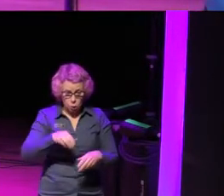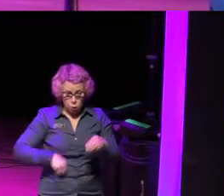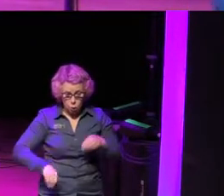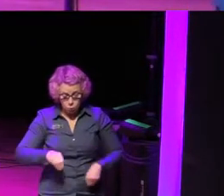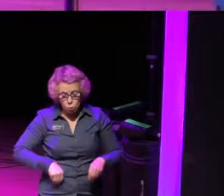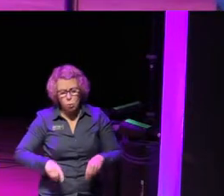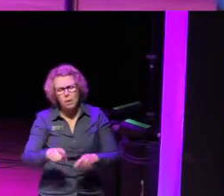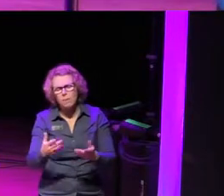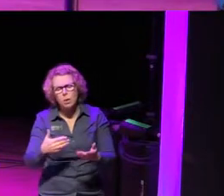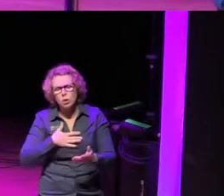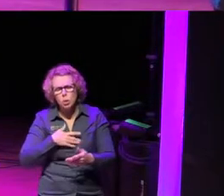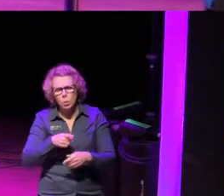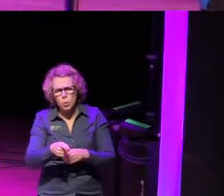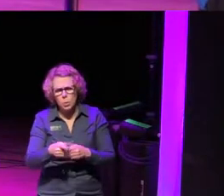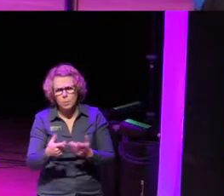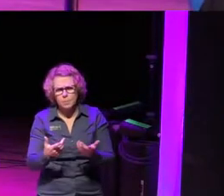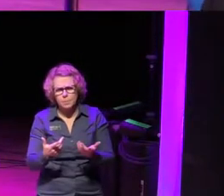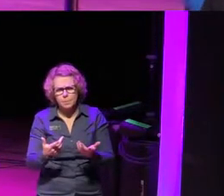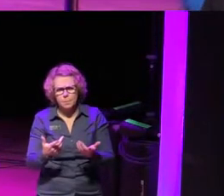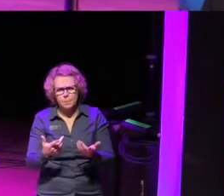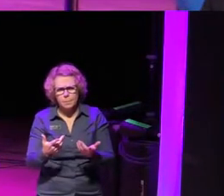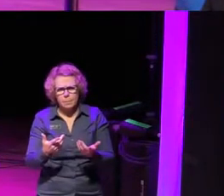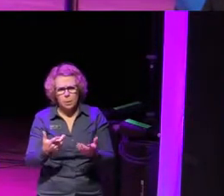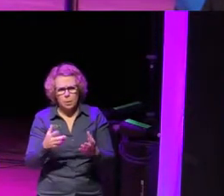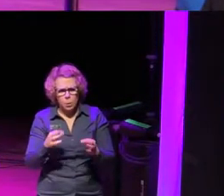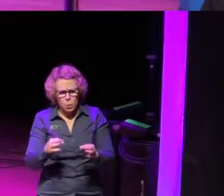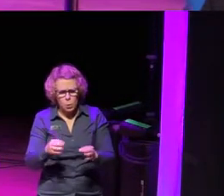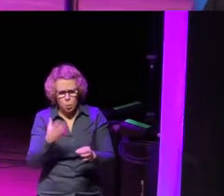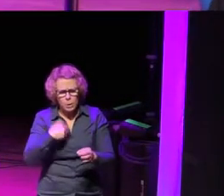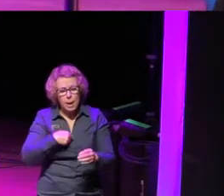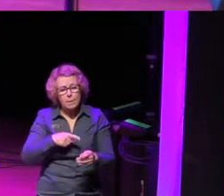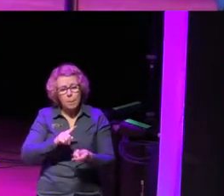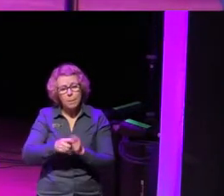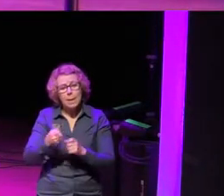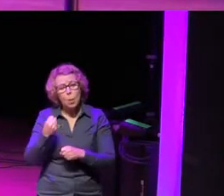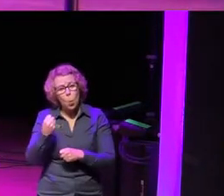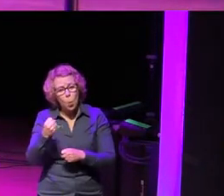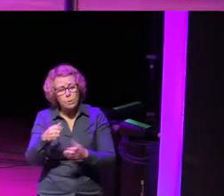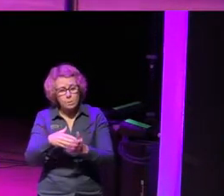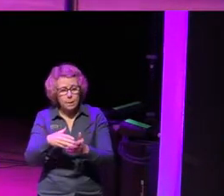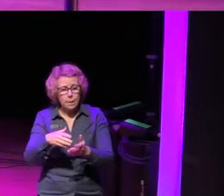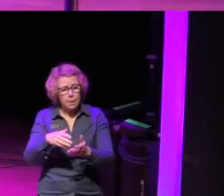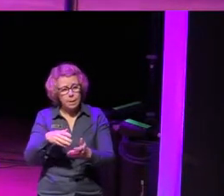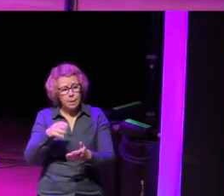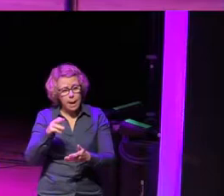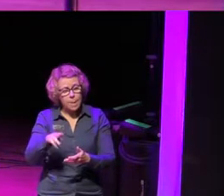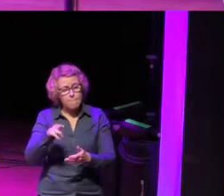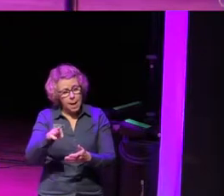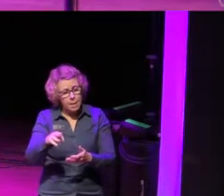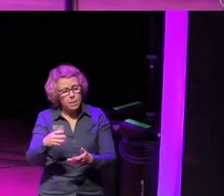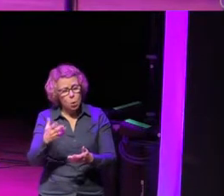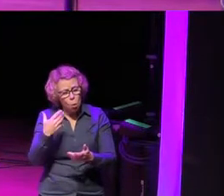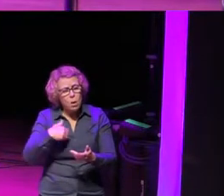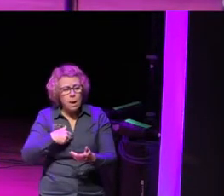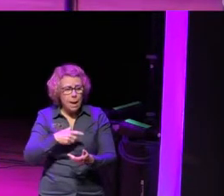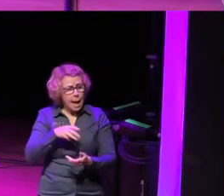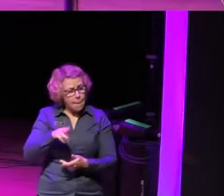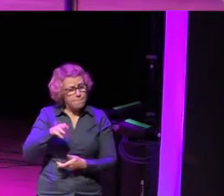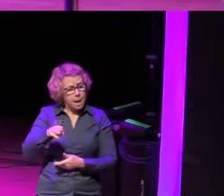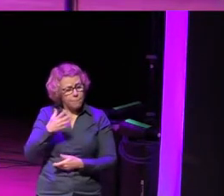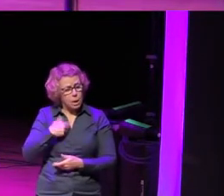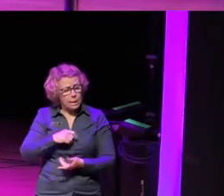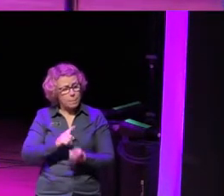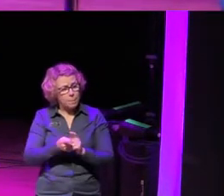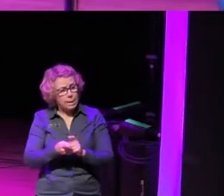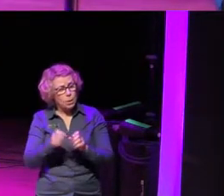that? And in what way does it actually impede human rights? And what can human rights bring to this fight against corruption?